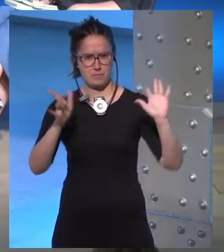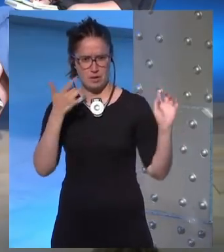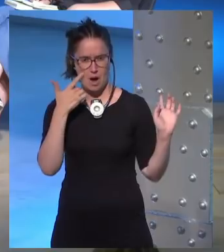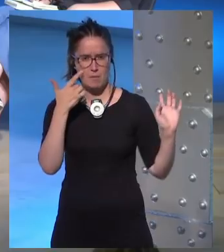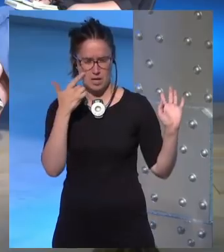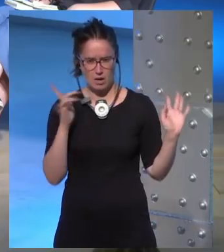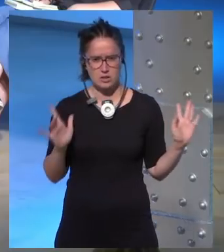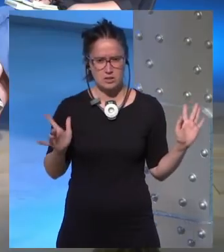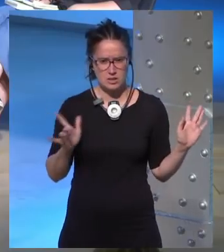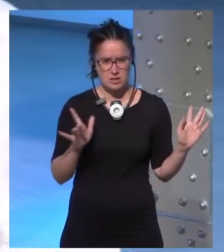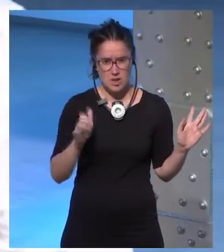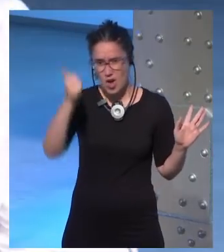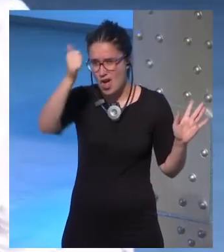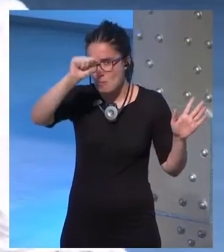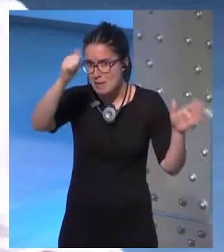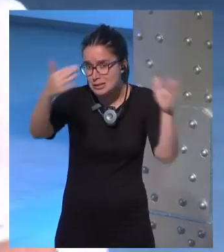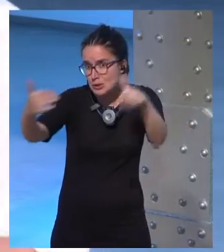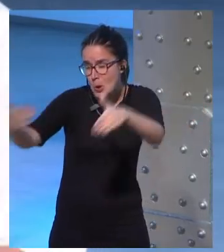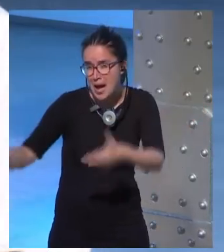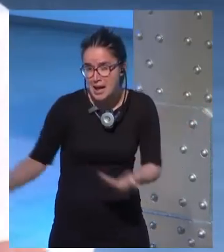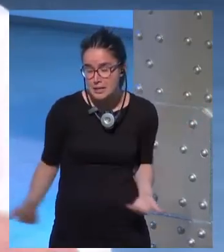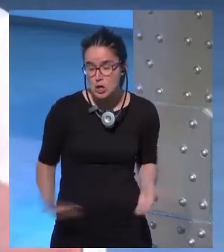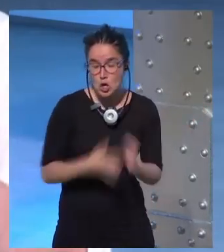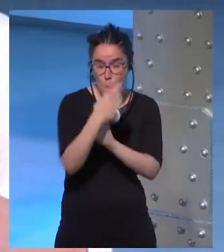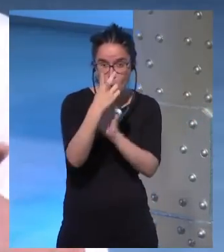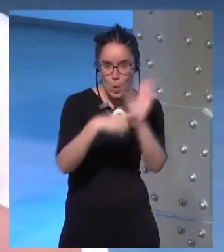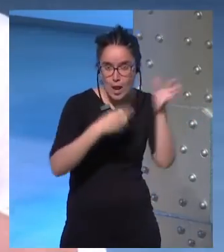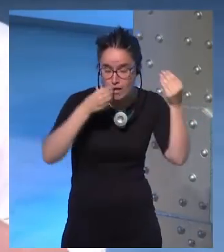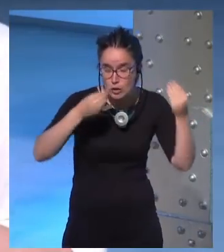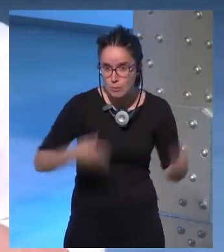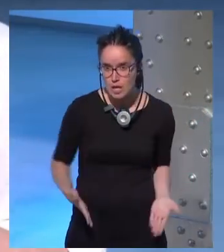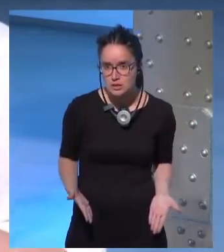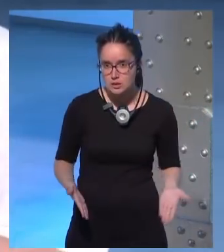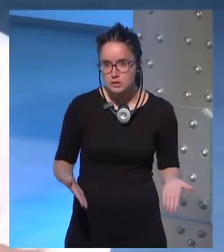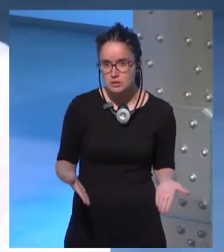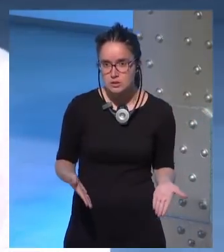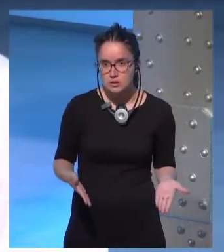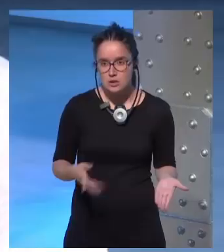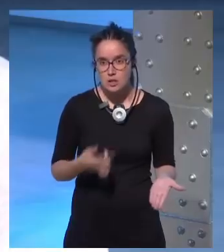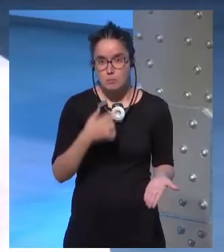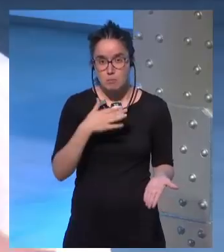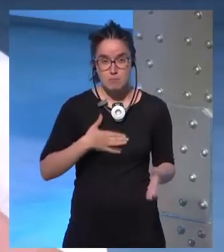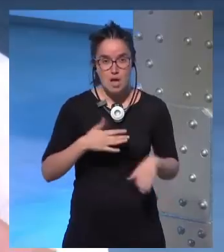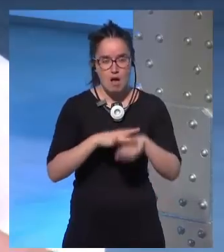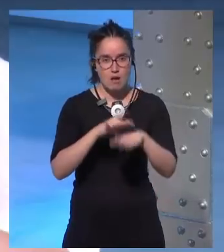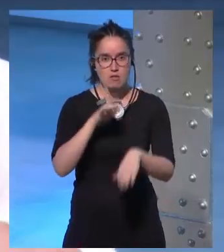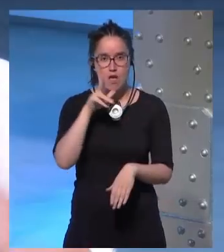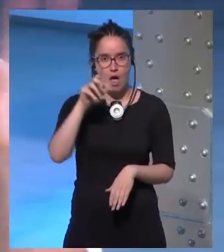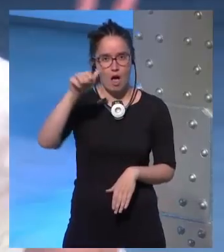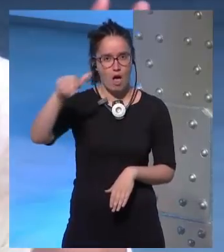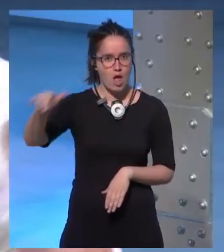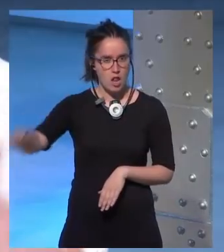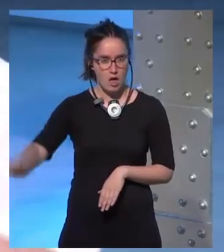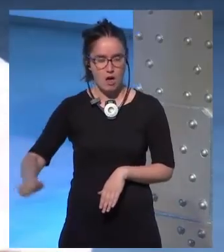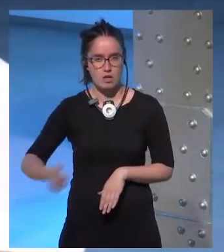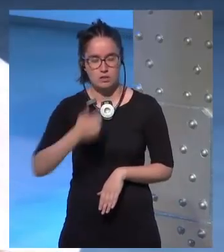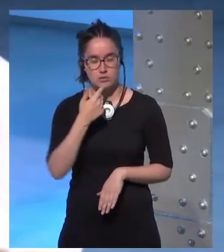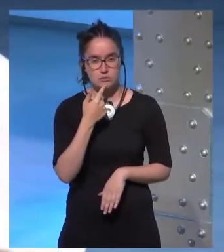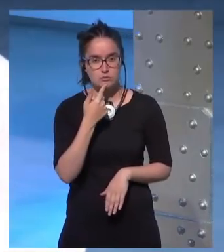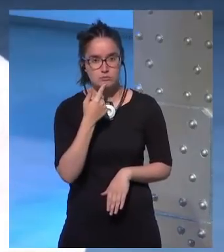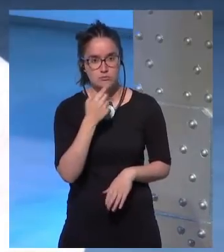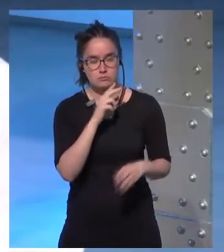no men in this book? She's like, she was the one who told me, I don't know if we can sell a book with no men in it. She really said that. This was before Ann